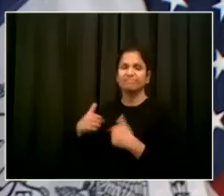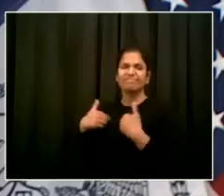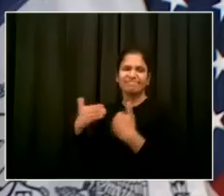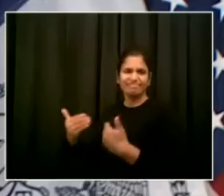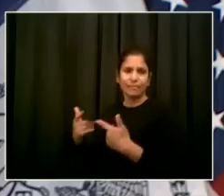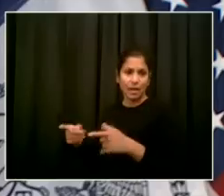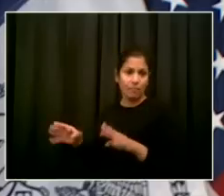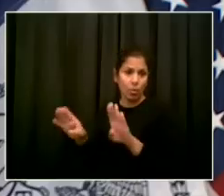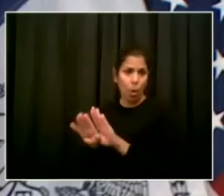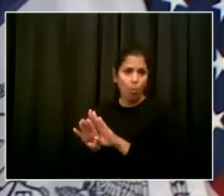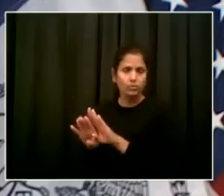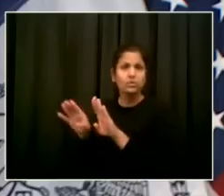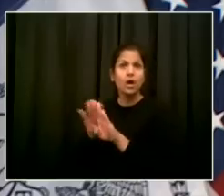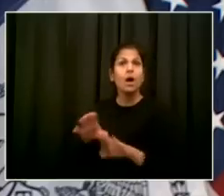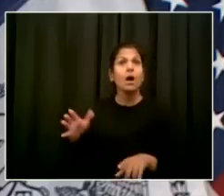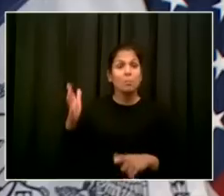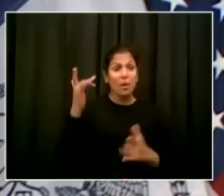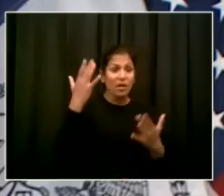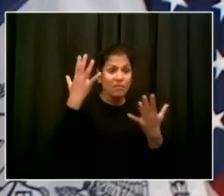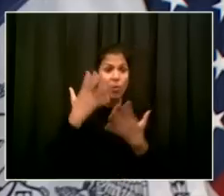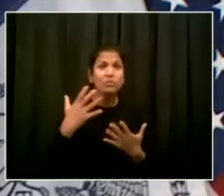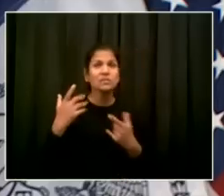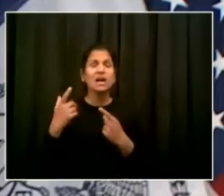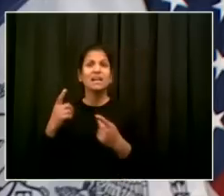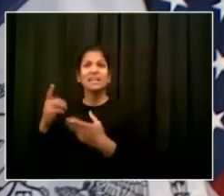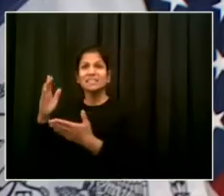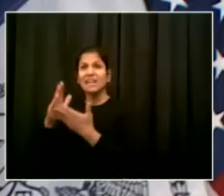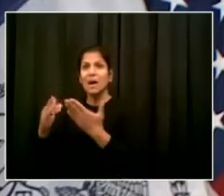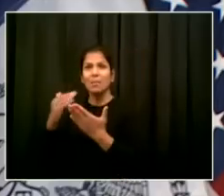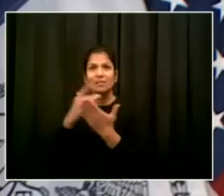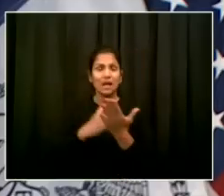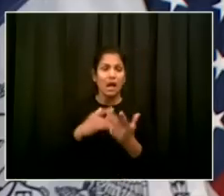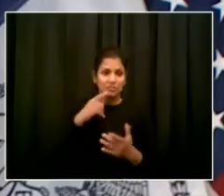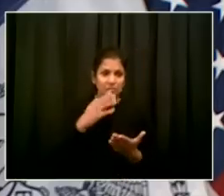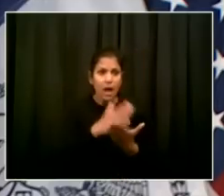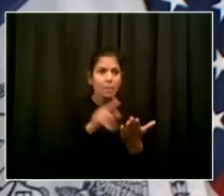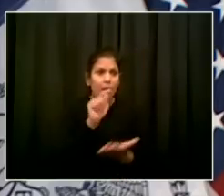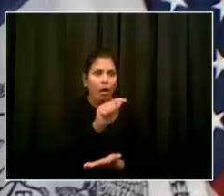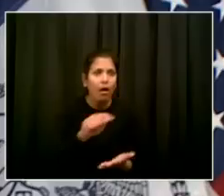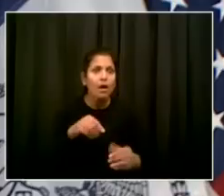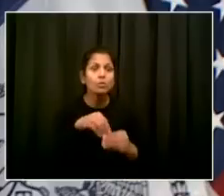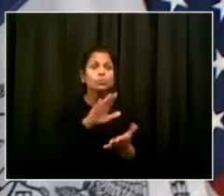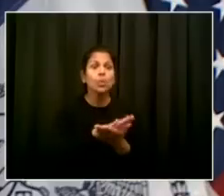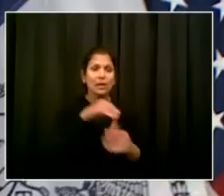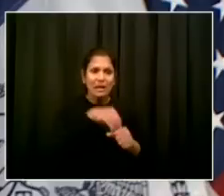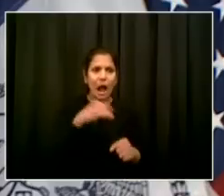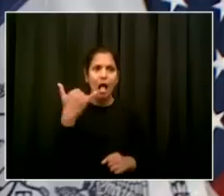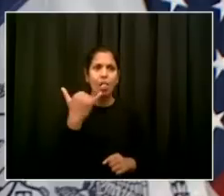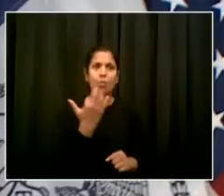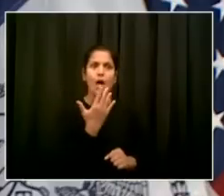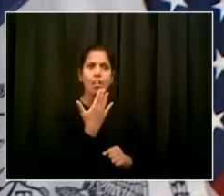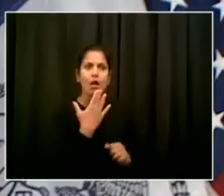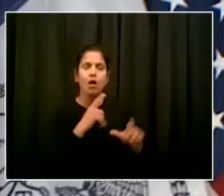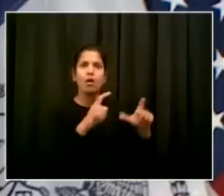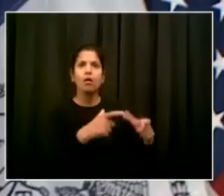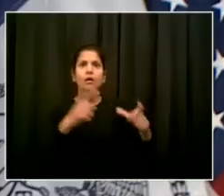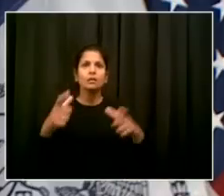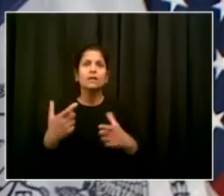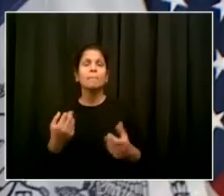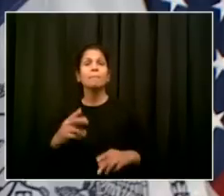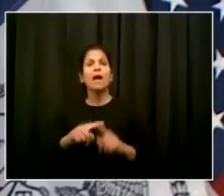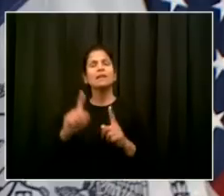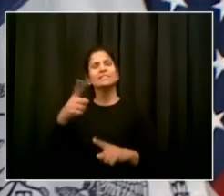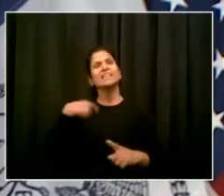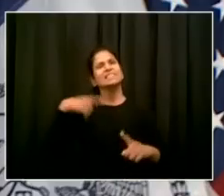believes fundamentally those schools have to be closed as part of the overall strategy. Generally, of course, there's a huge amount of overlap between